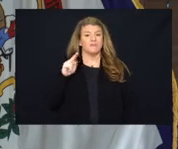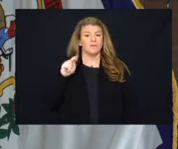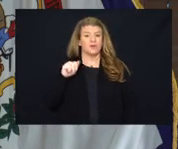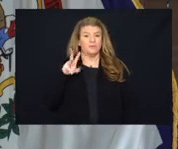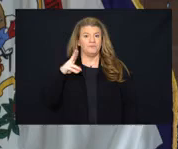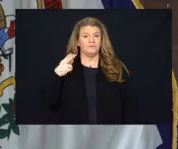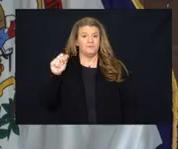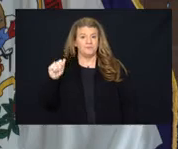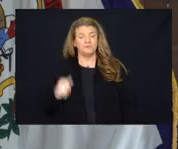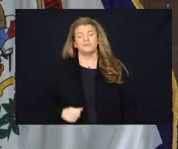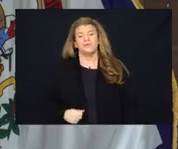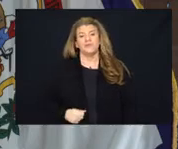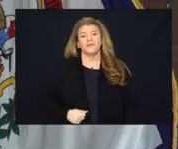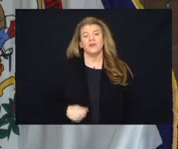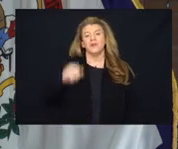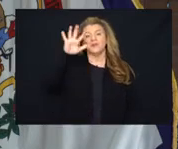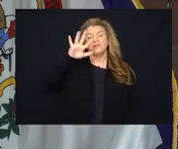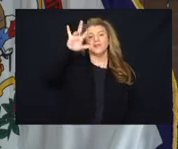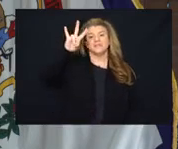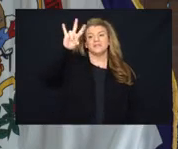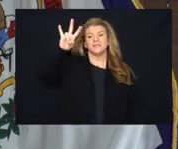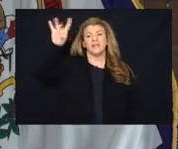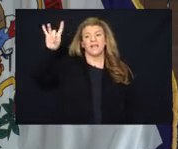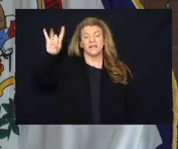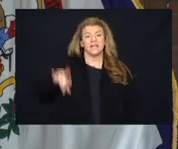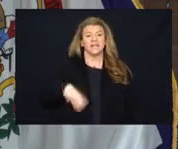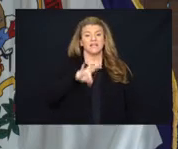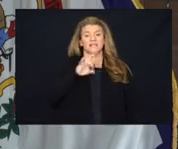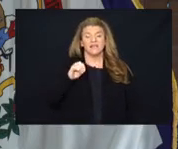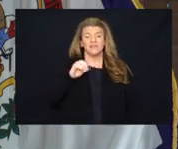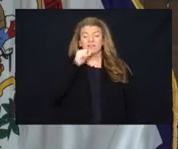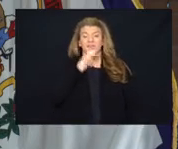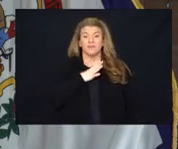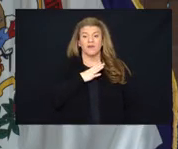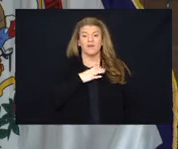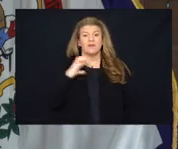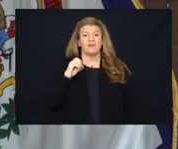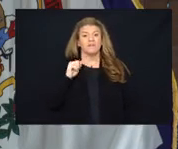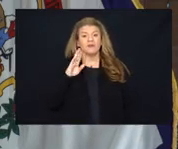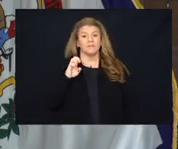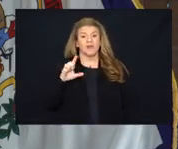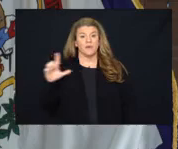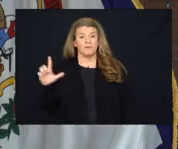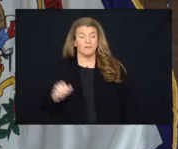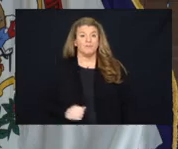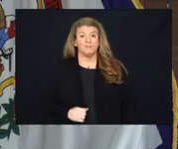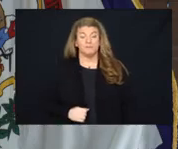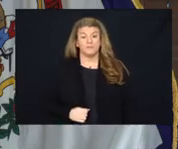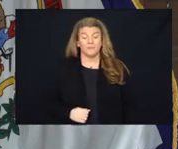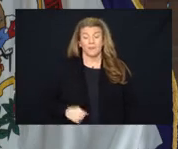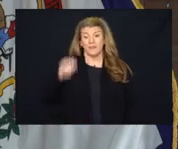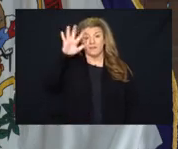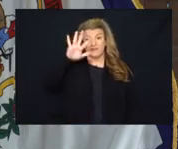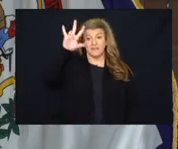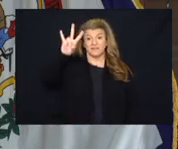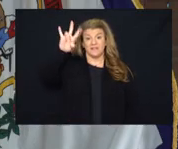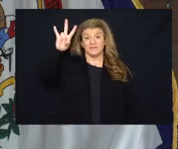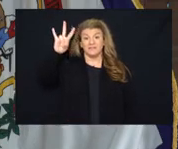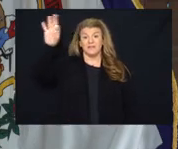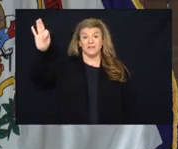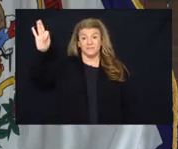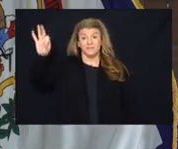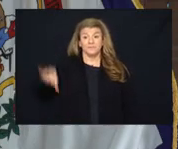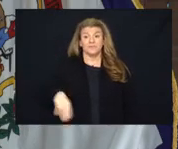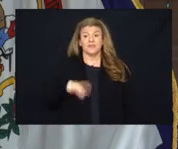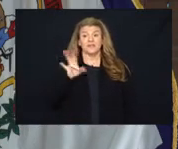County. The 5,778th death, a 70-year-old female from Cabell County. The 5,779th death,